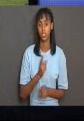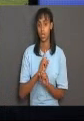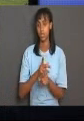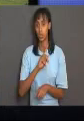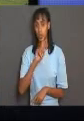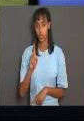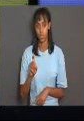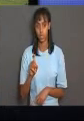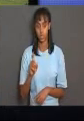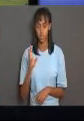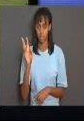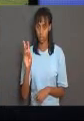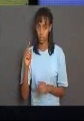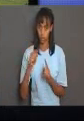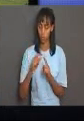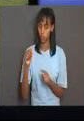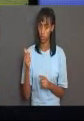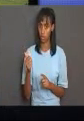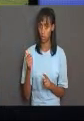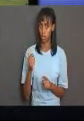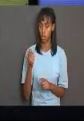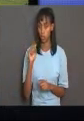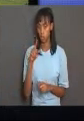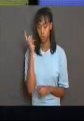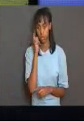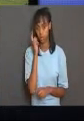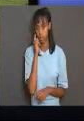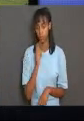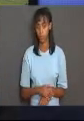answer questions 6 to 10 as you listen.